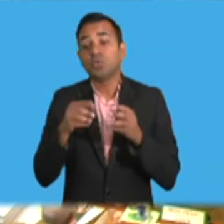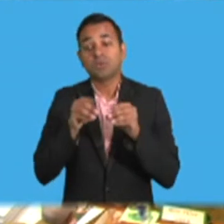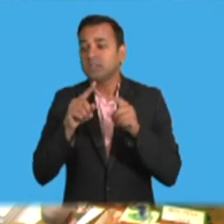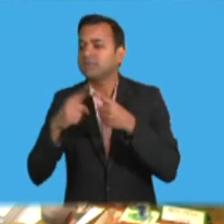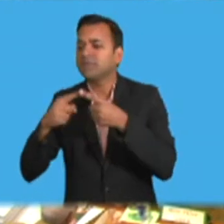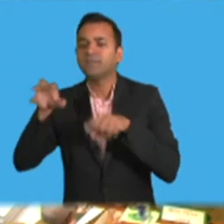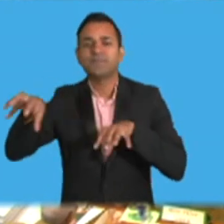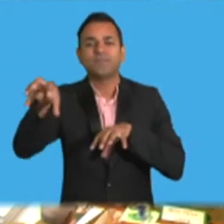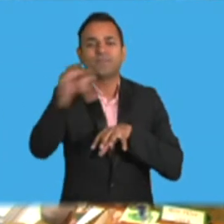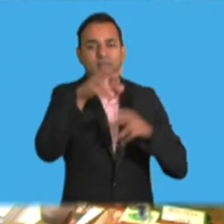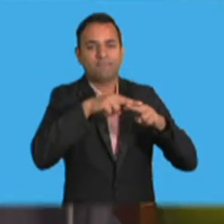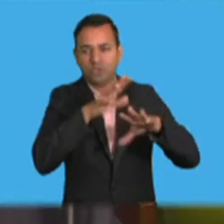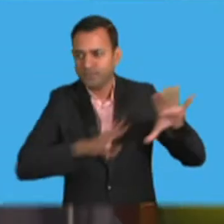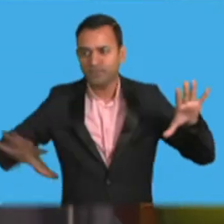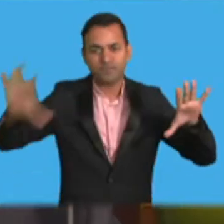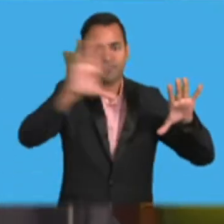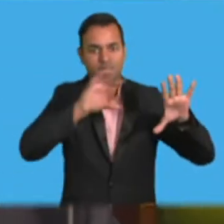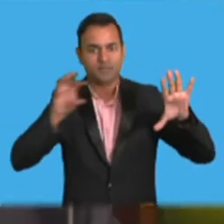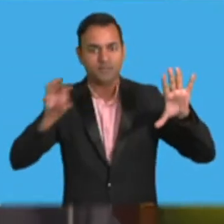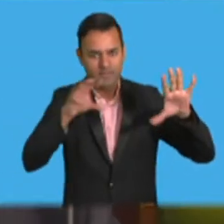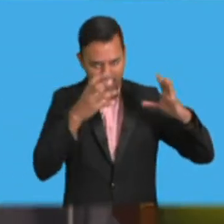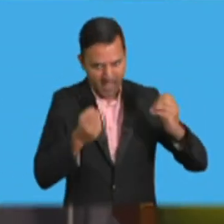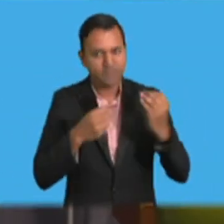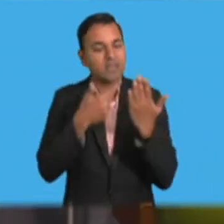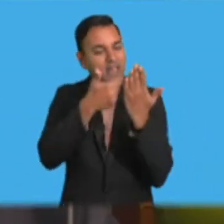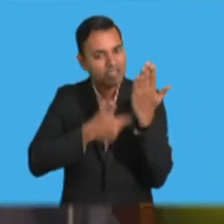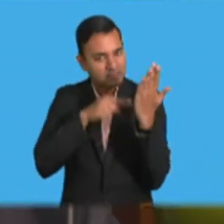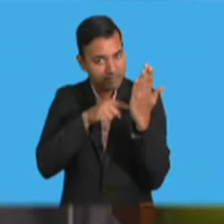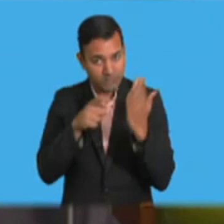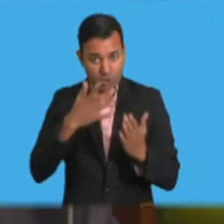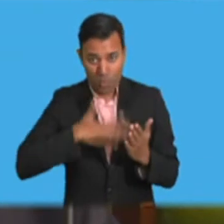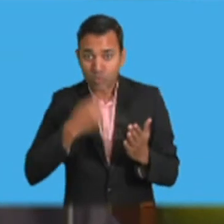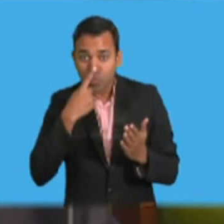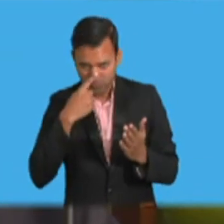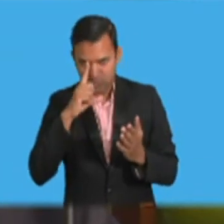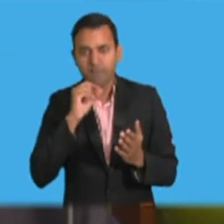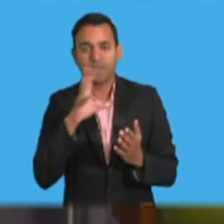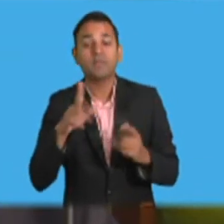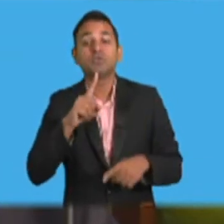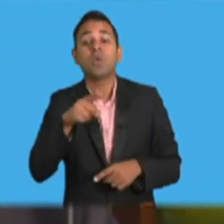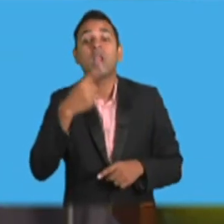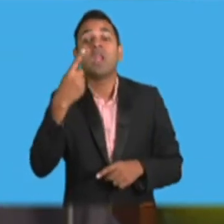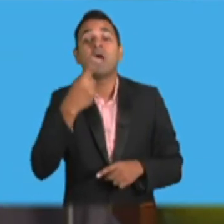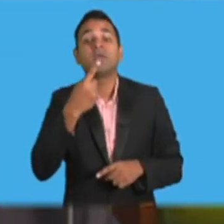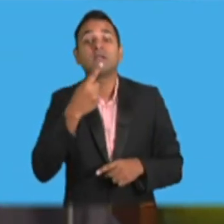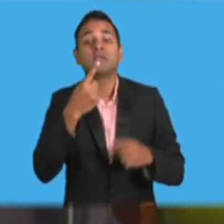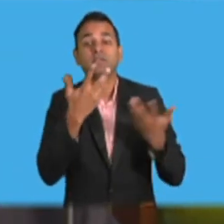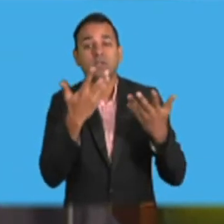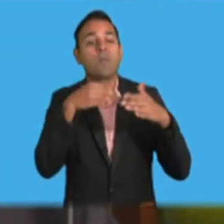Member wants it. But 11 of them actually have been posted to special schools. As you know, we have special schools in